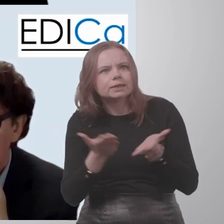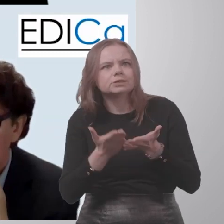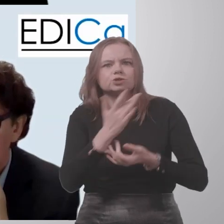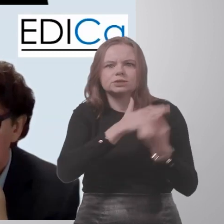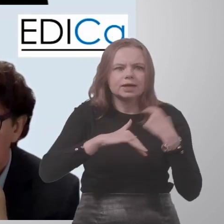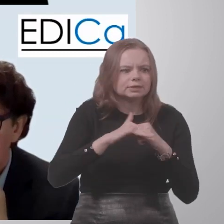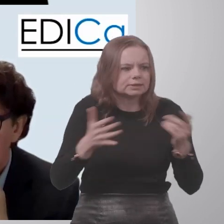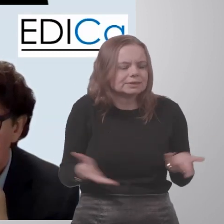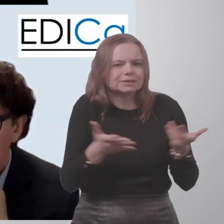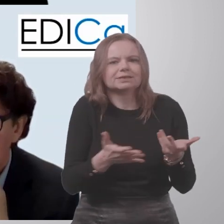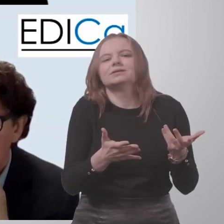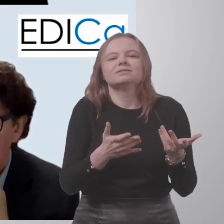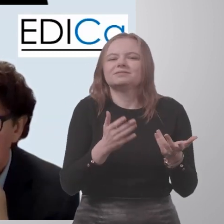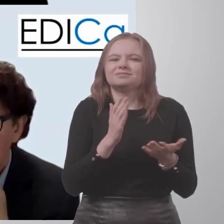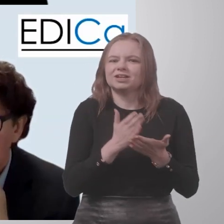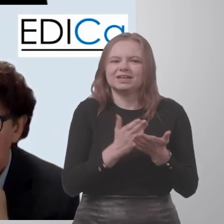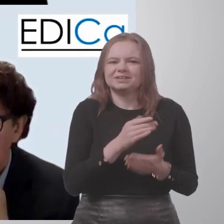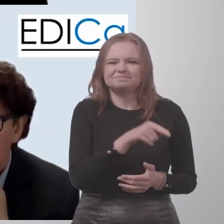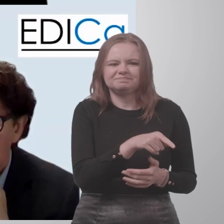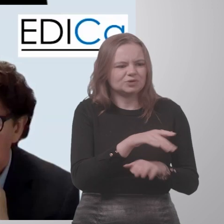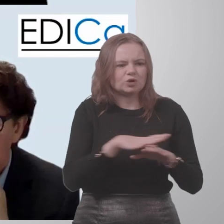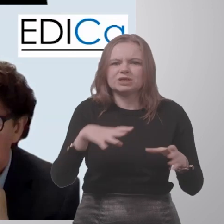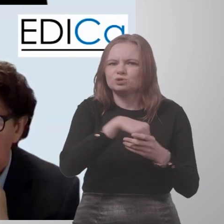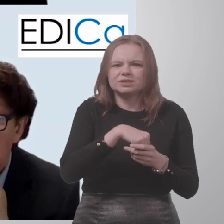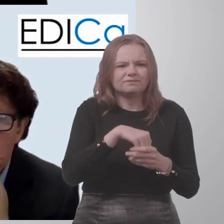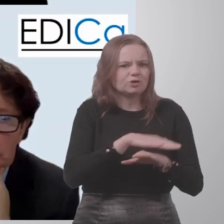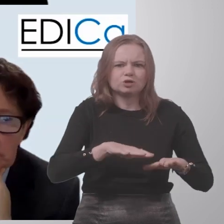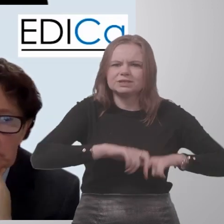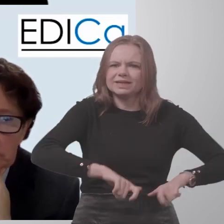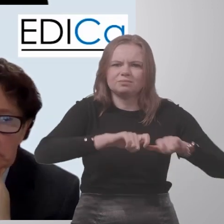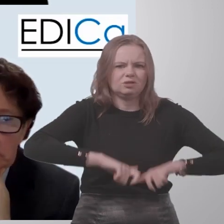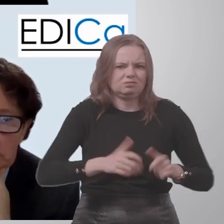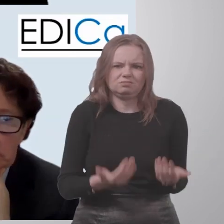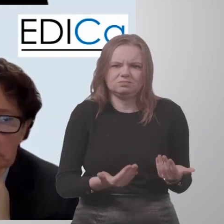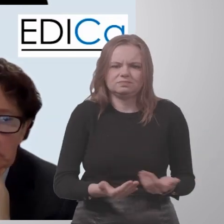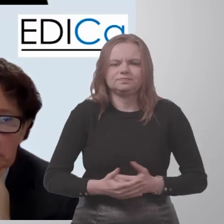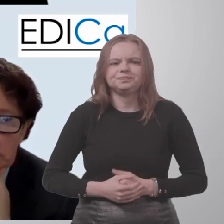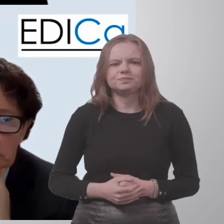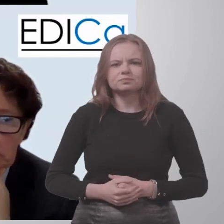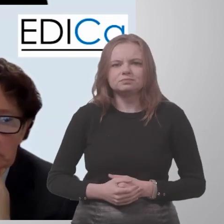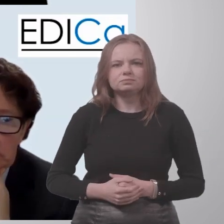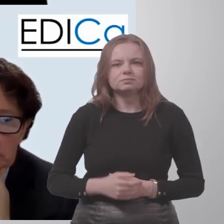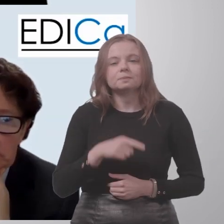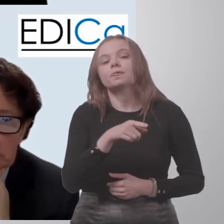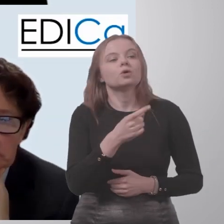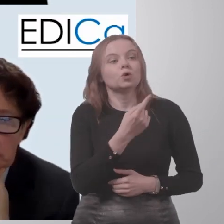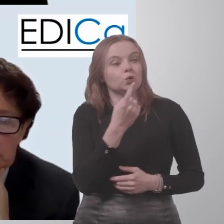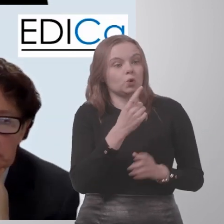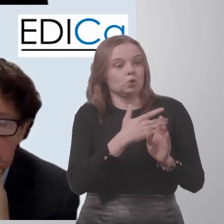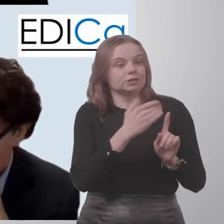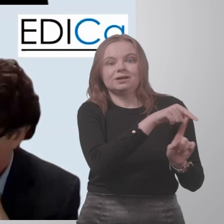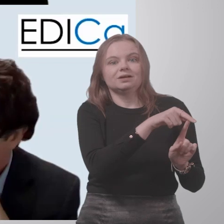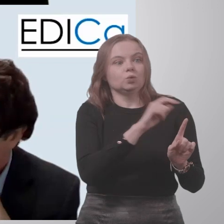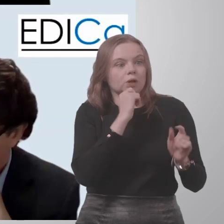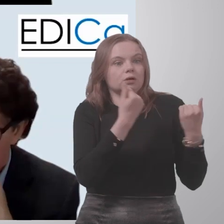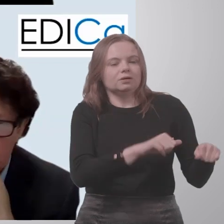very inclusive or very sustainable at the moment. And that's not going to be resolved by the folks who got it there. It's going to be resolved by people who've got a vested interest in what comes